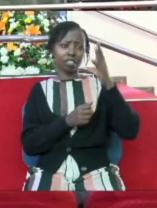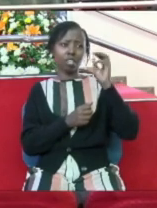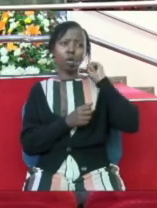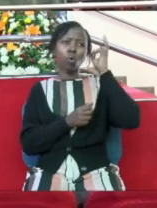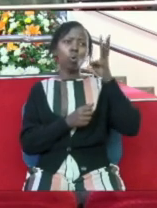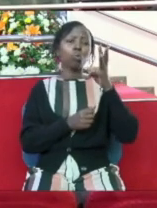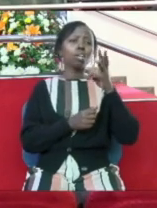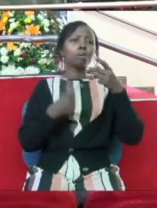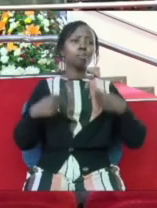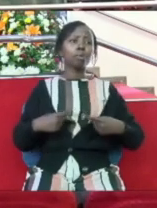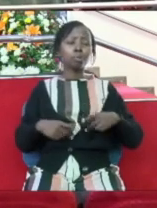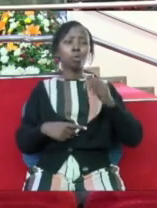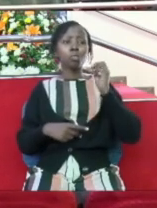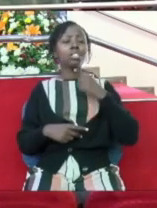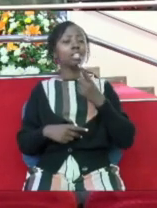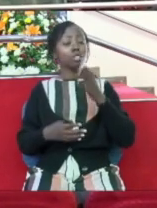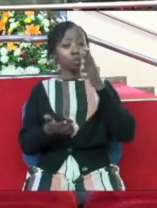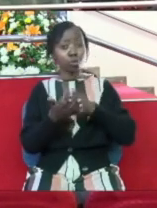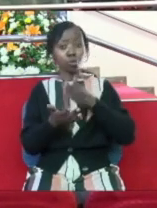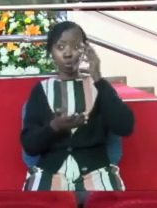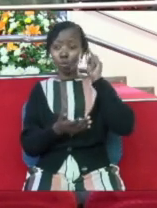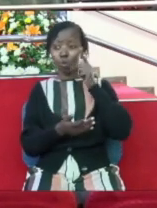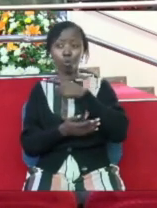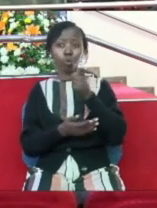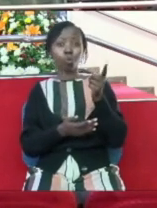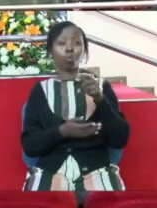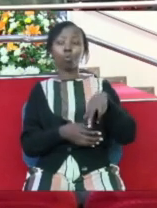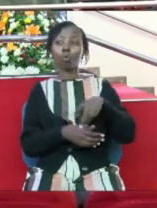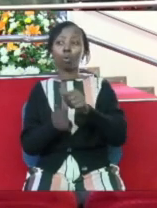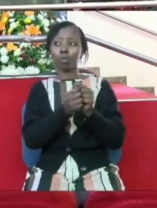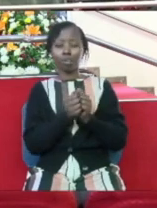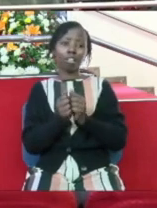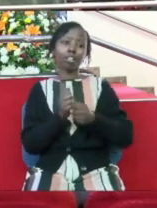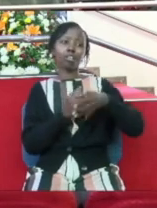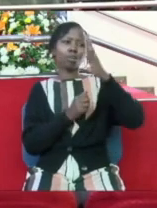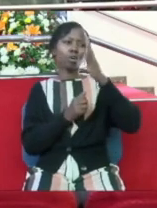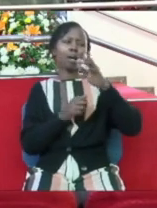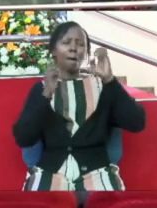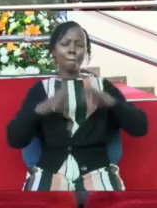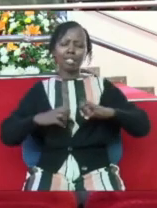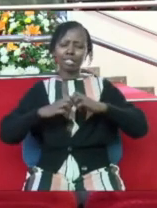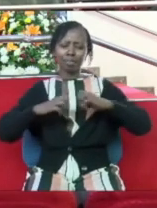with God? Je, itasemekana kwako ulitembea na Mungu? We must separate ourselves from all those things that are